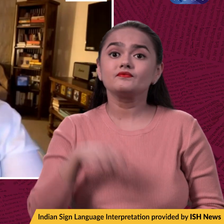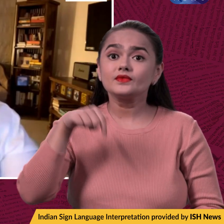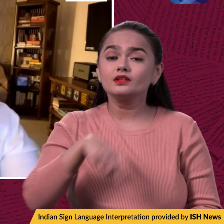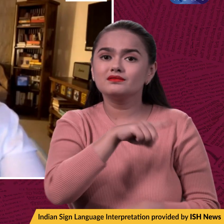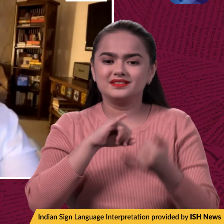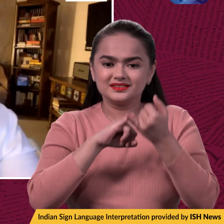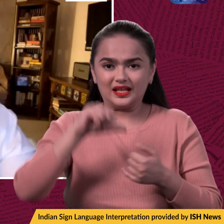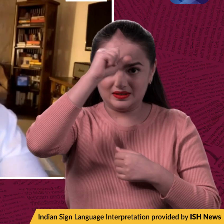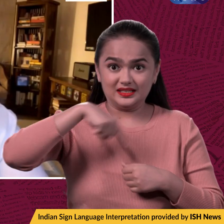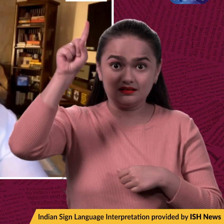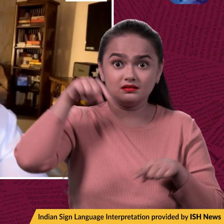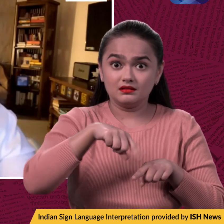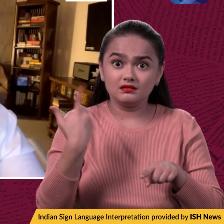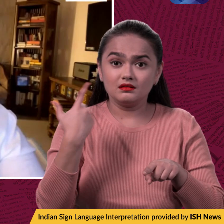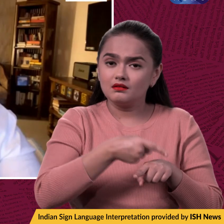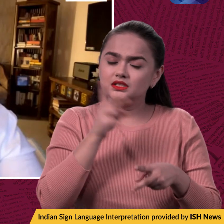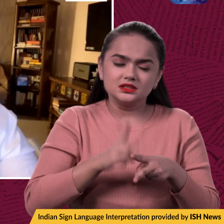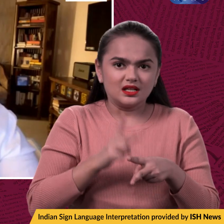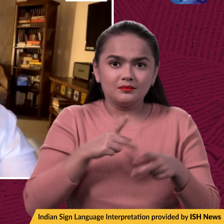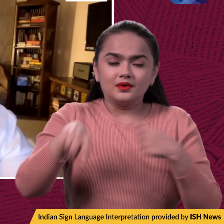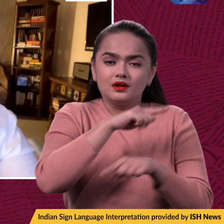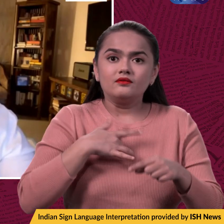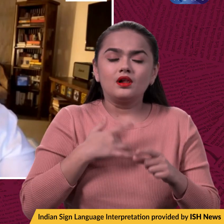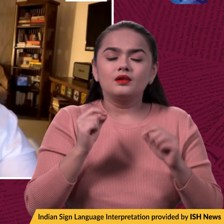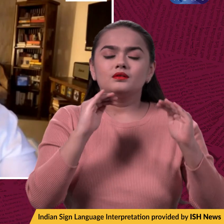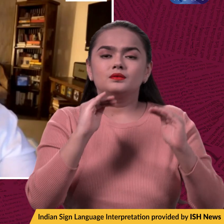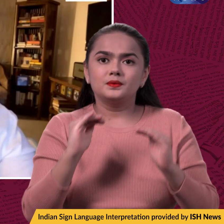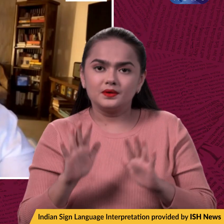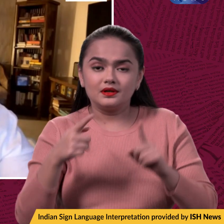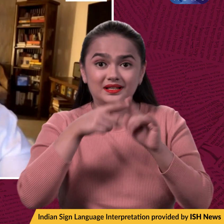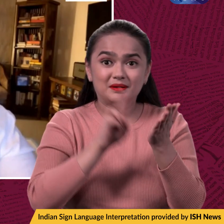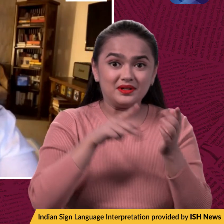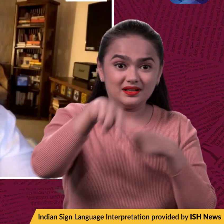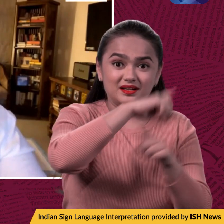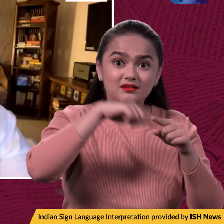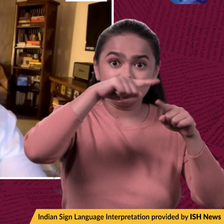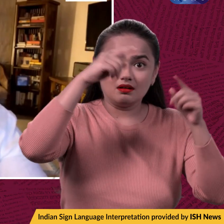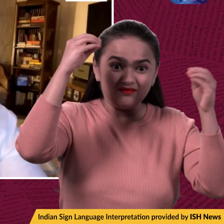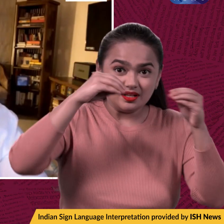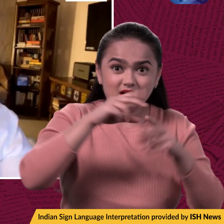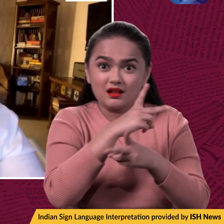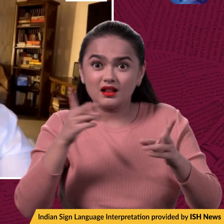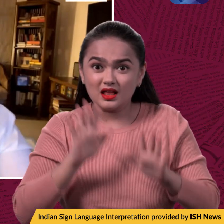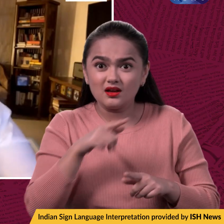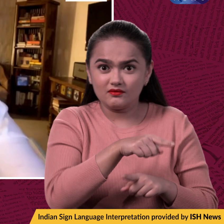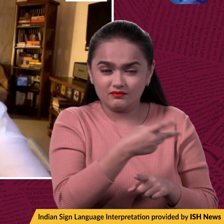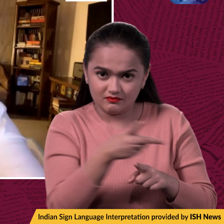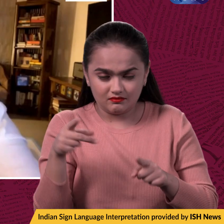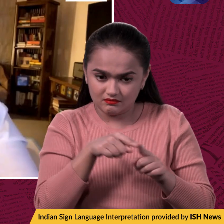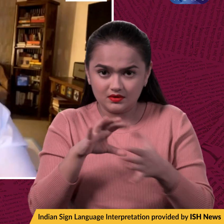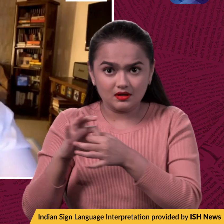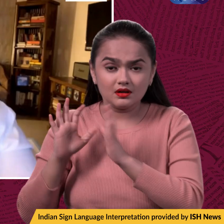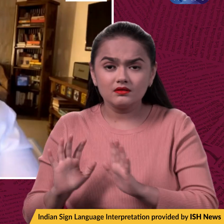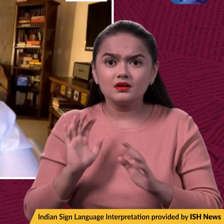The south of India continues to be battered with heavy rain. After Tamil Nadu and Karnataka faced flooding, Andhra Pradesh's